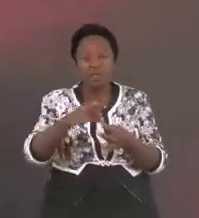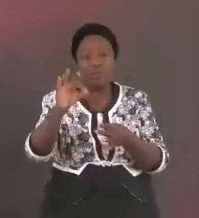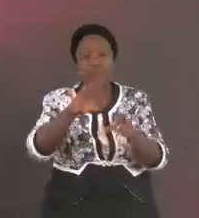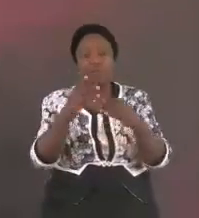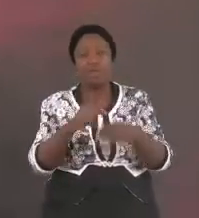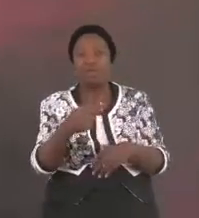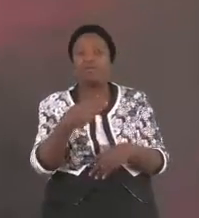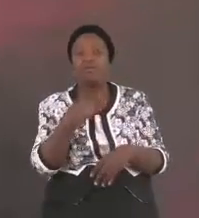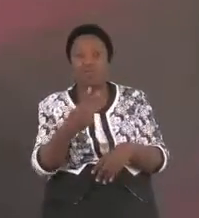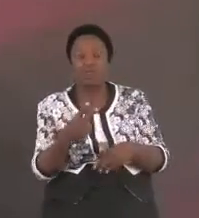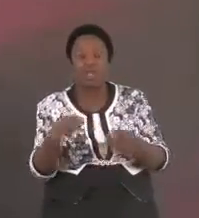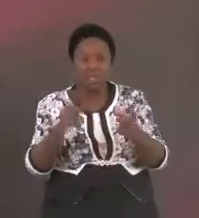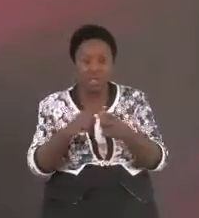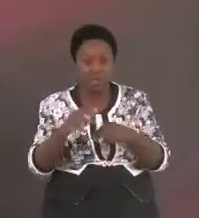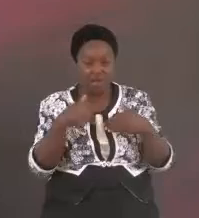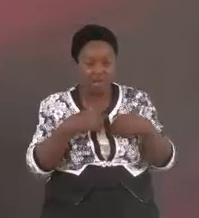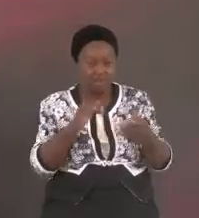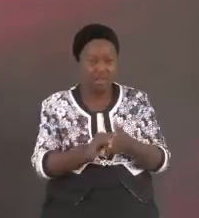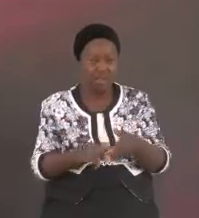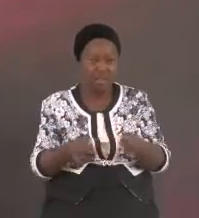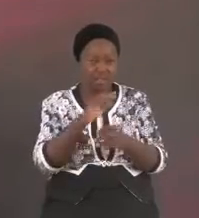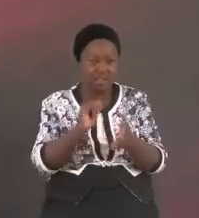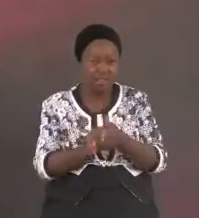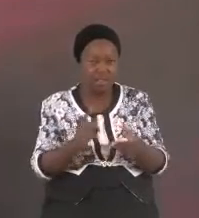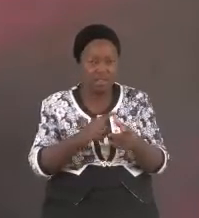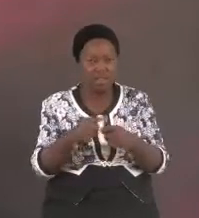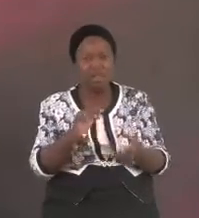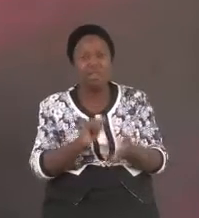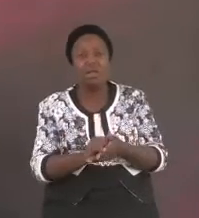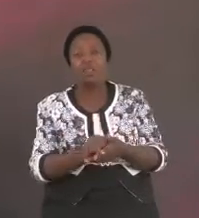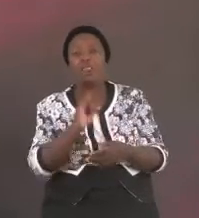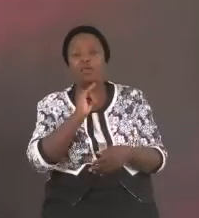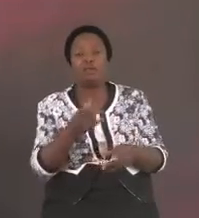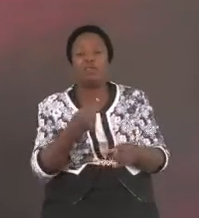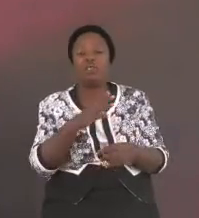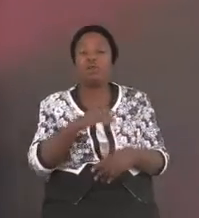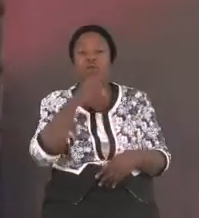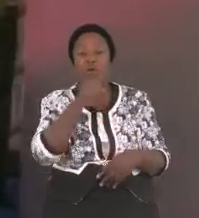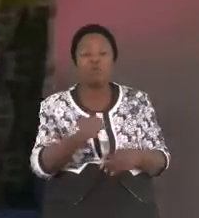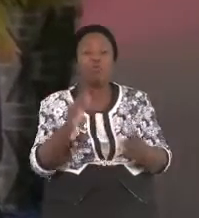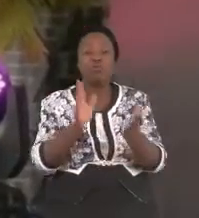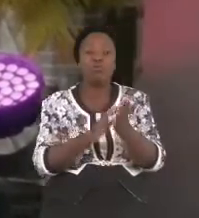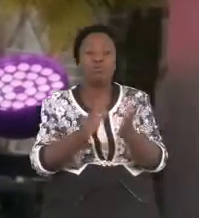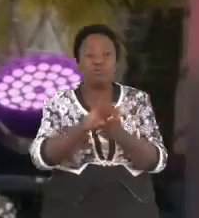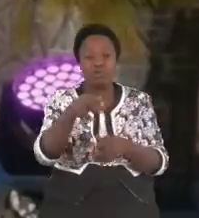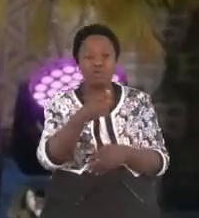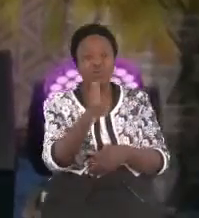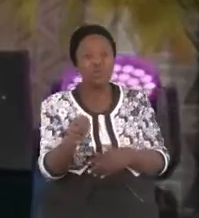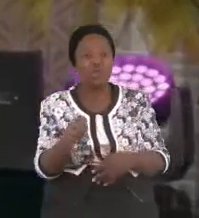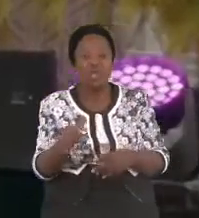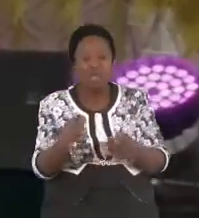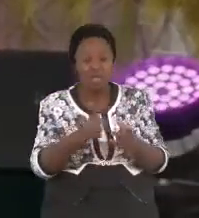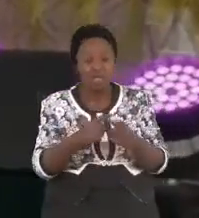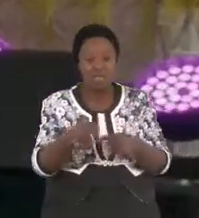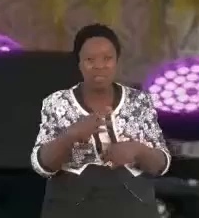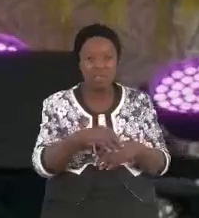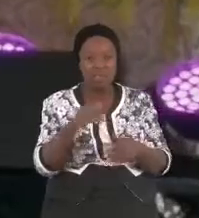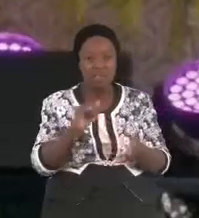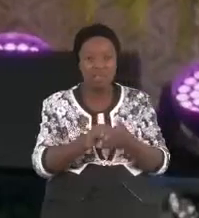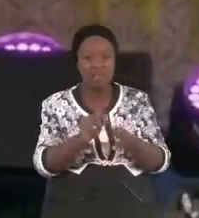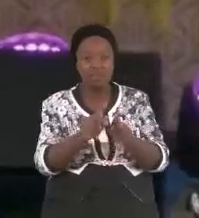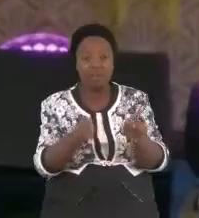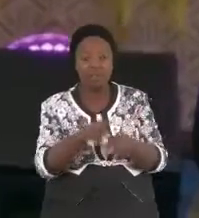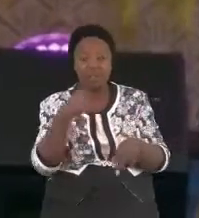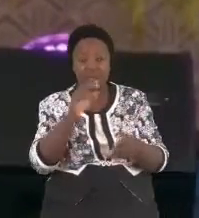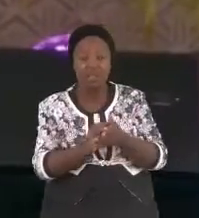that you said that's new i'm of the old school john in acts of the apostle chapter three peter said silver and gold are